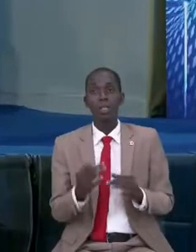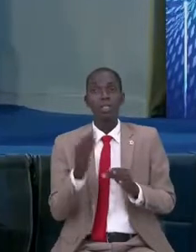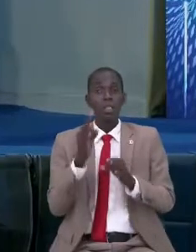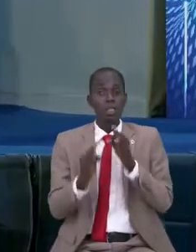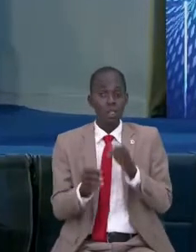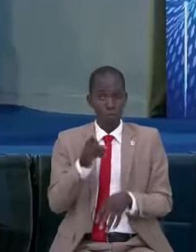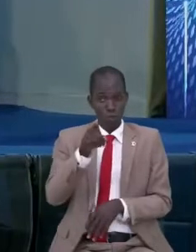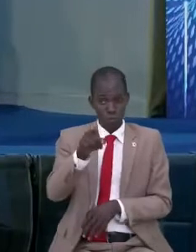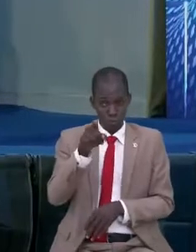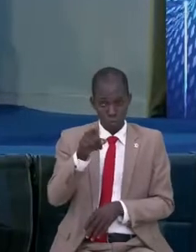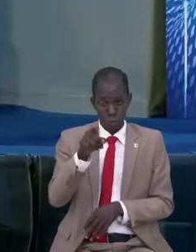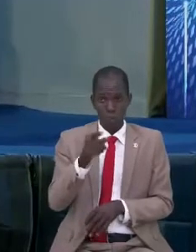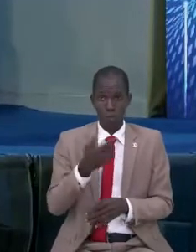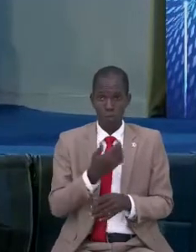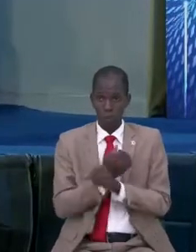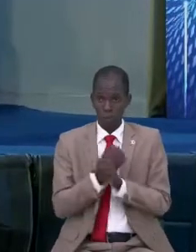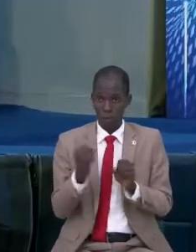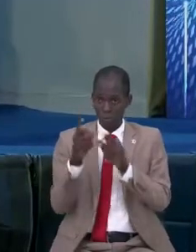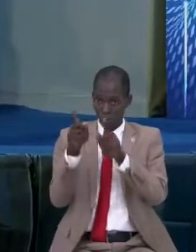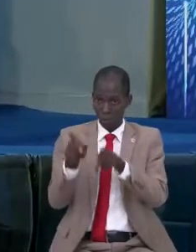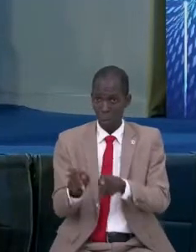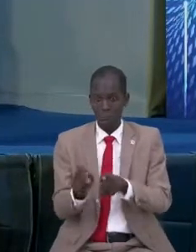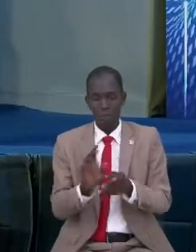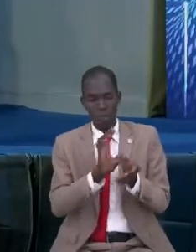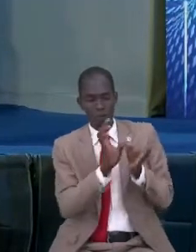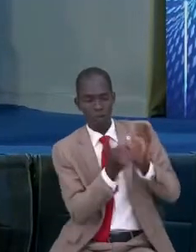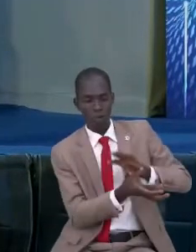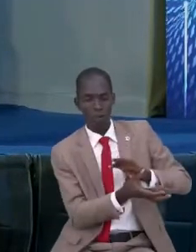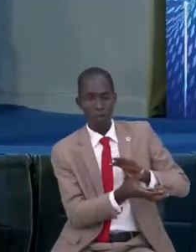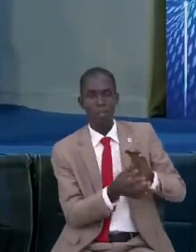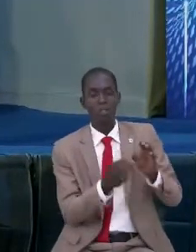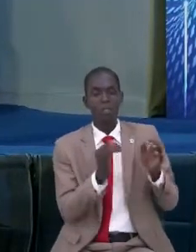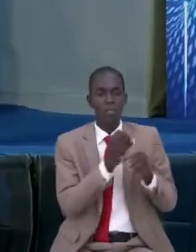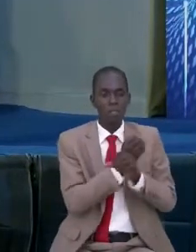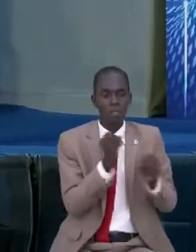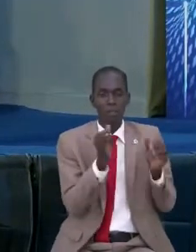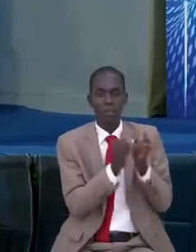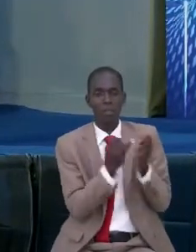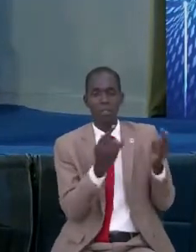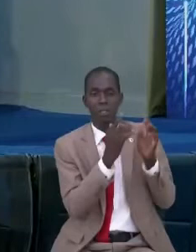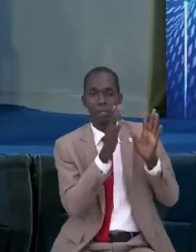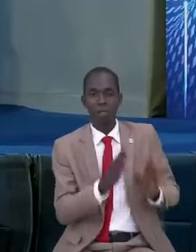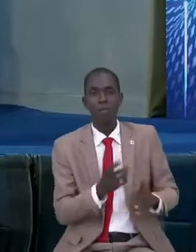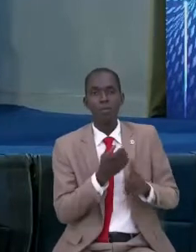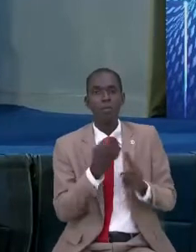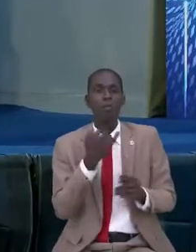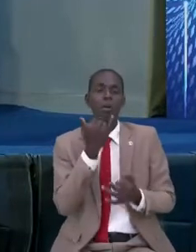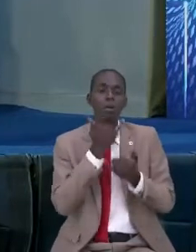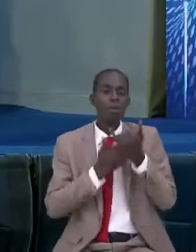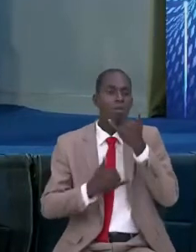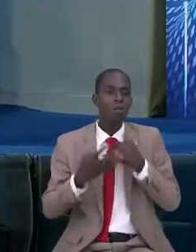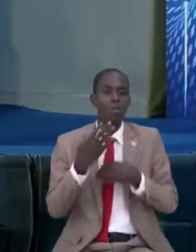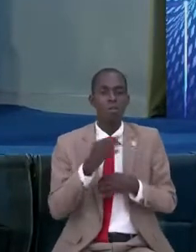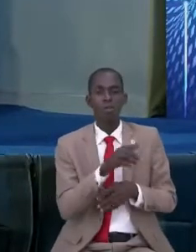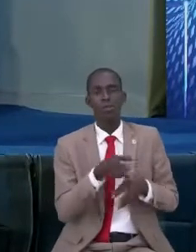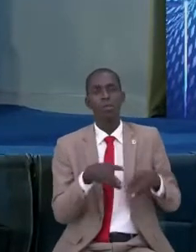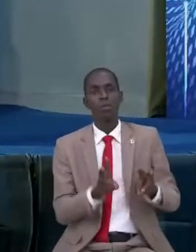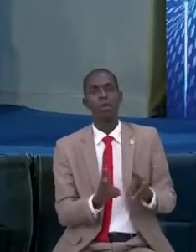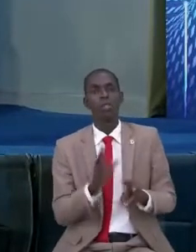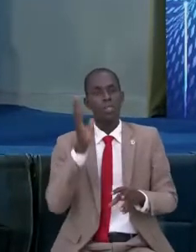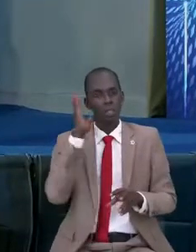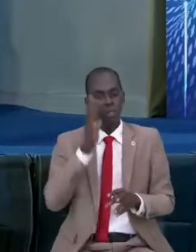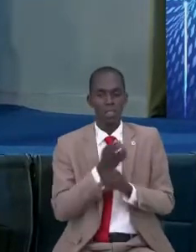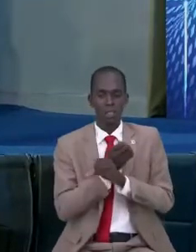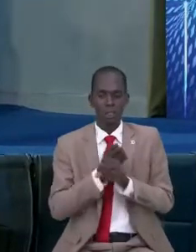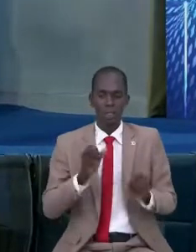you convert him, he that converted the sinner from the error of his way shall